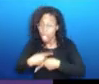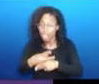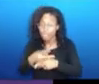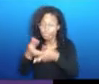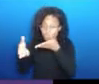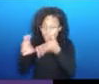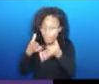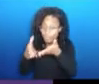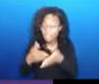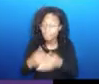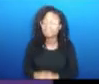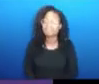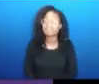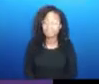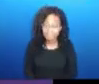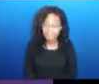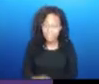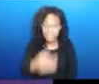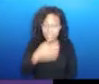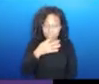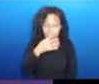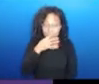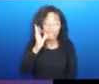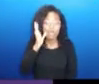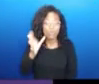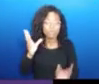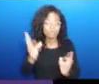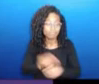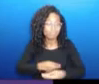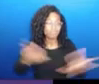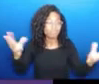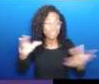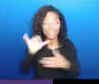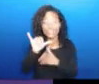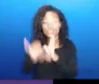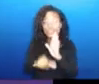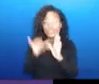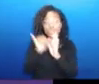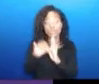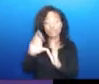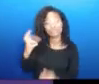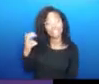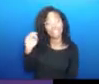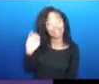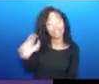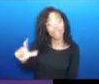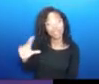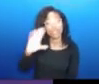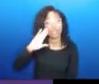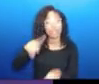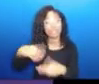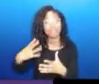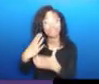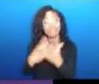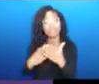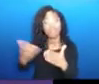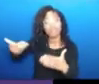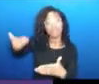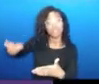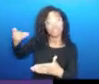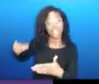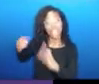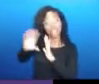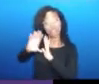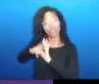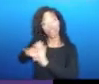Soon, we will be launching our YouTube channel. There, we will provide some of our previous recordings